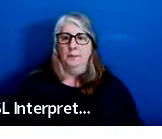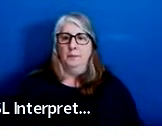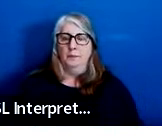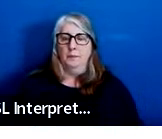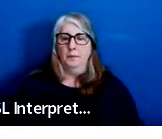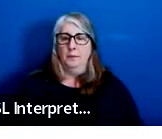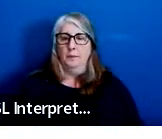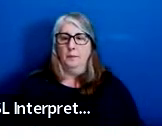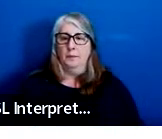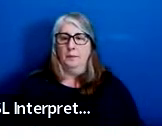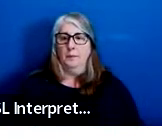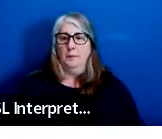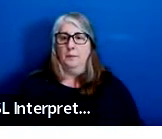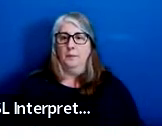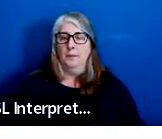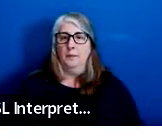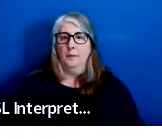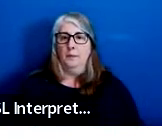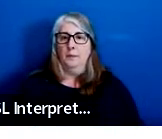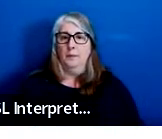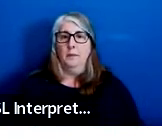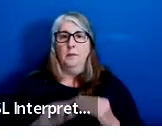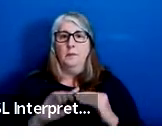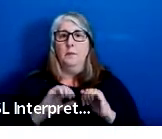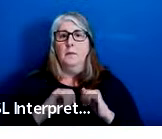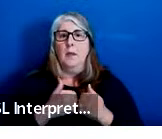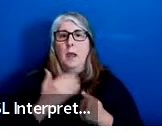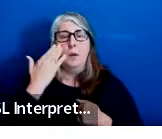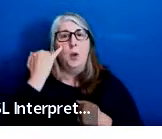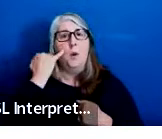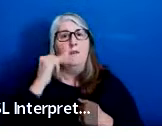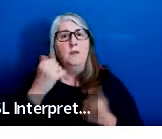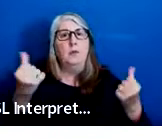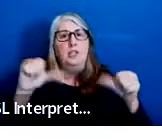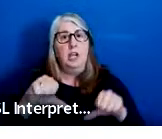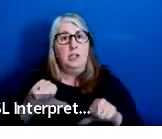is rejected? Is it left in the can?